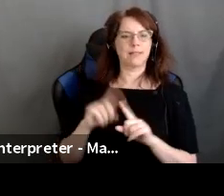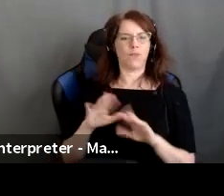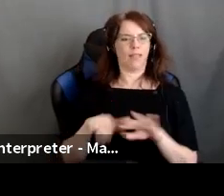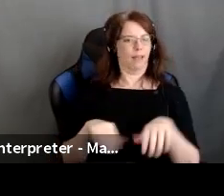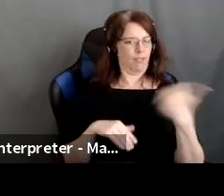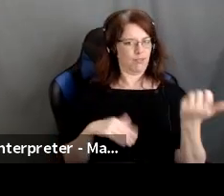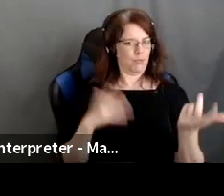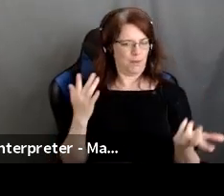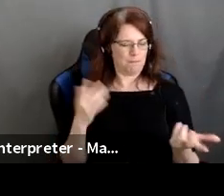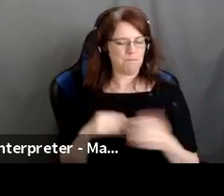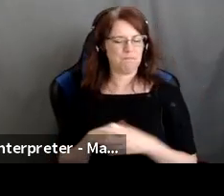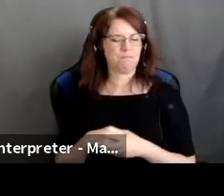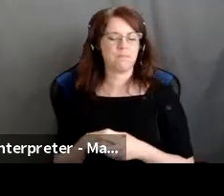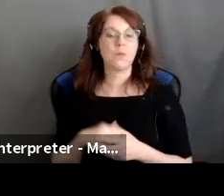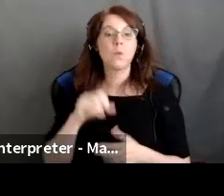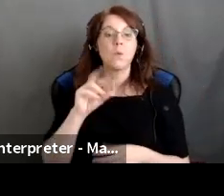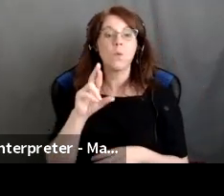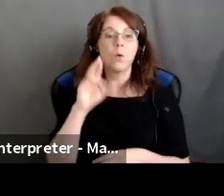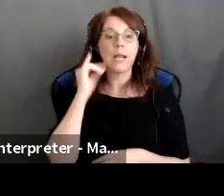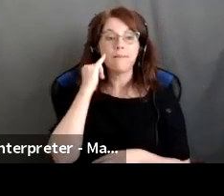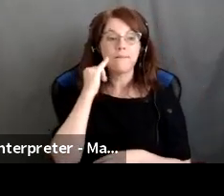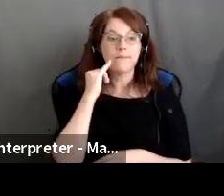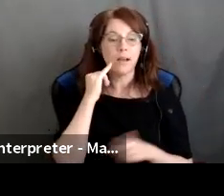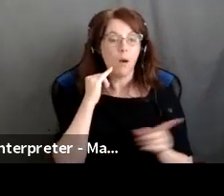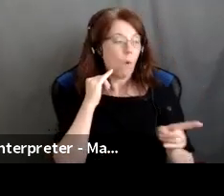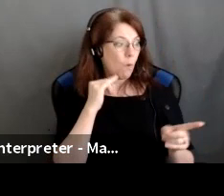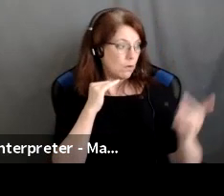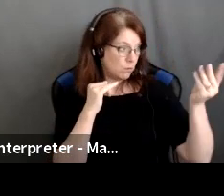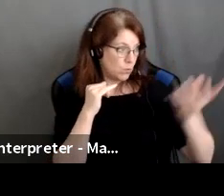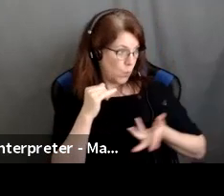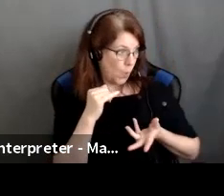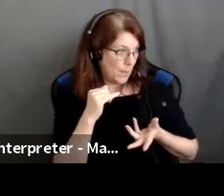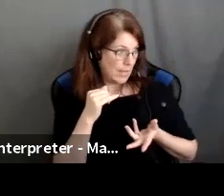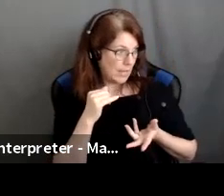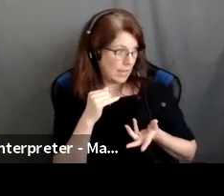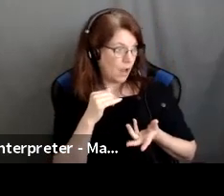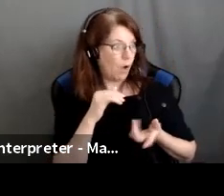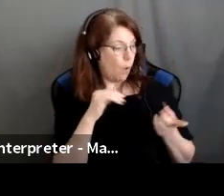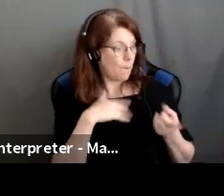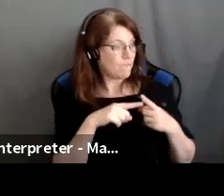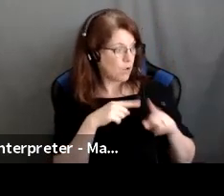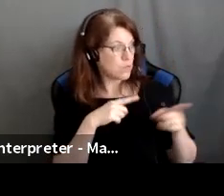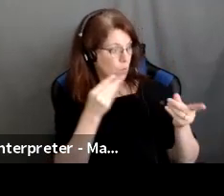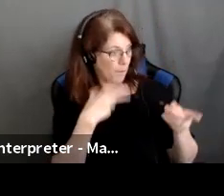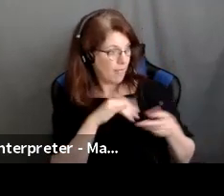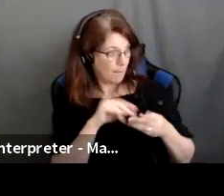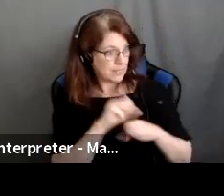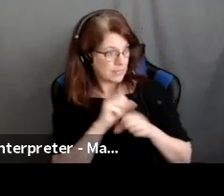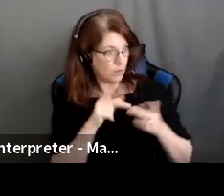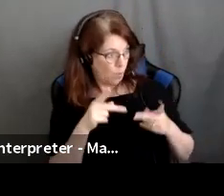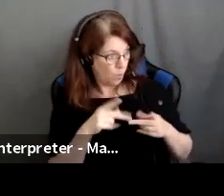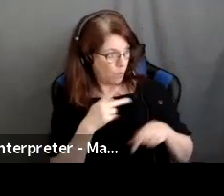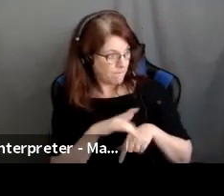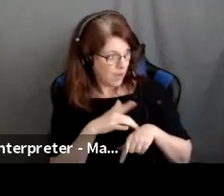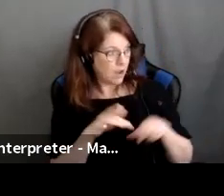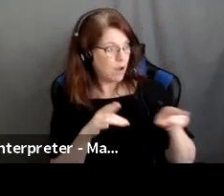Especially if you just heard this by word of mouth from a friend by this position that was open. You know, your